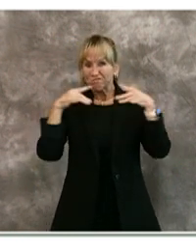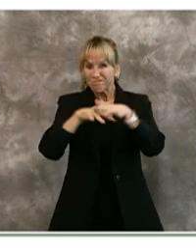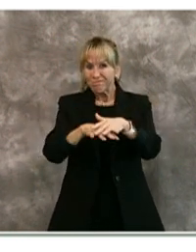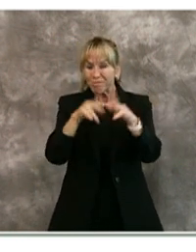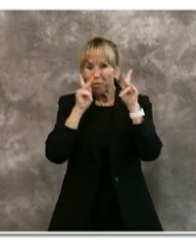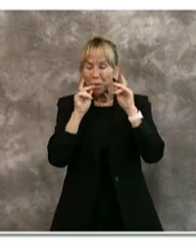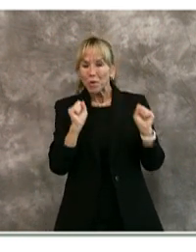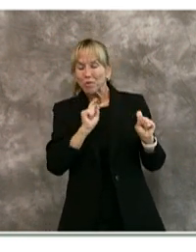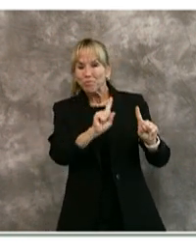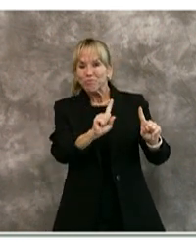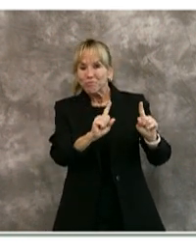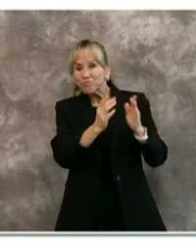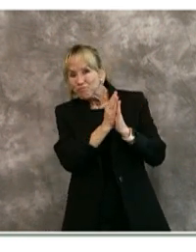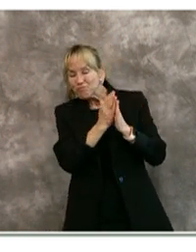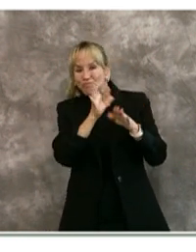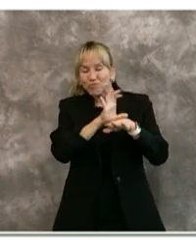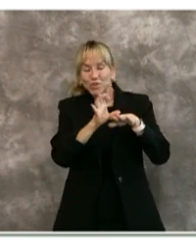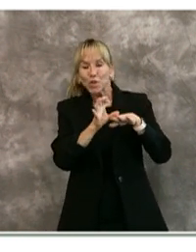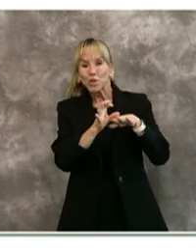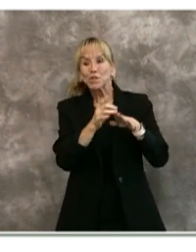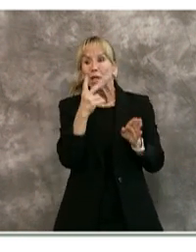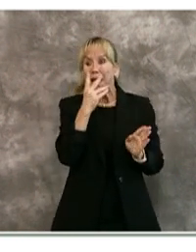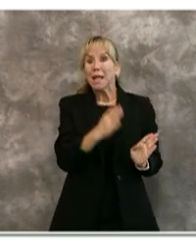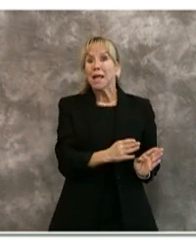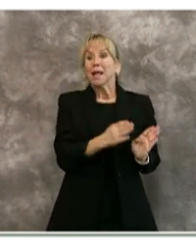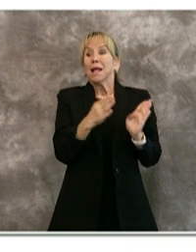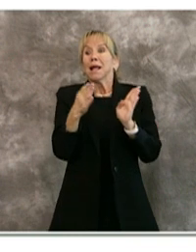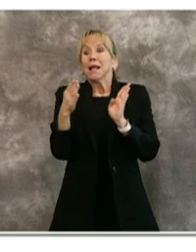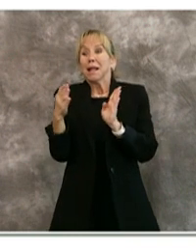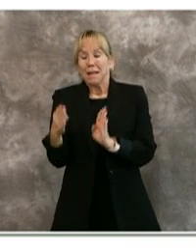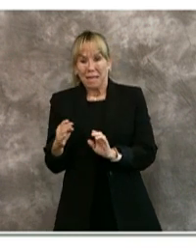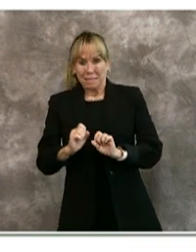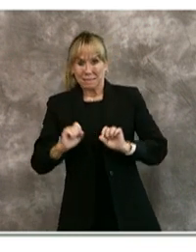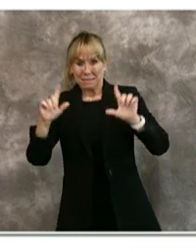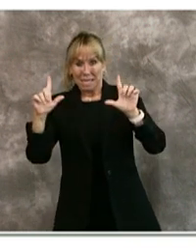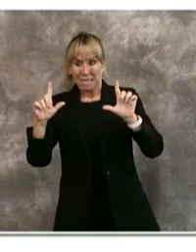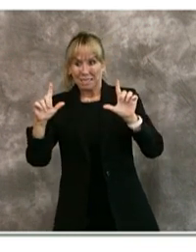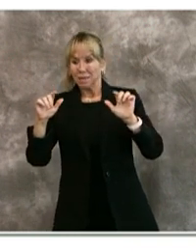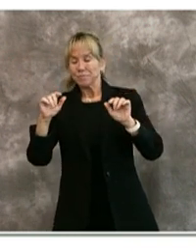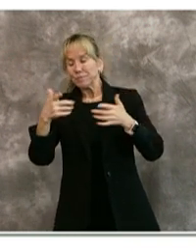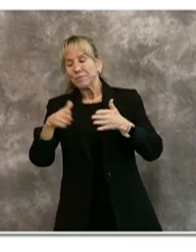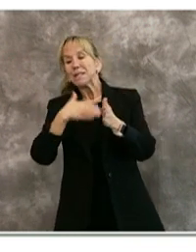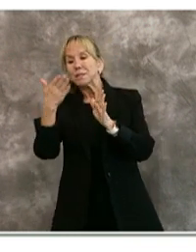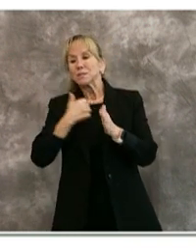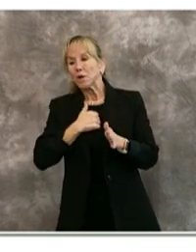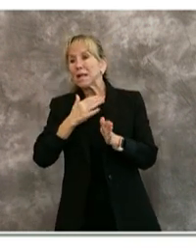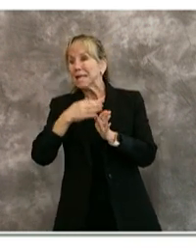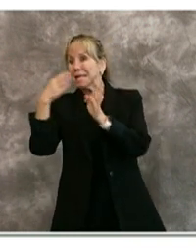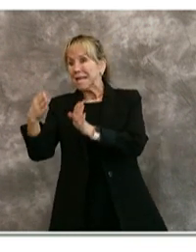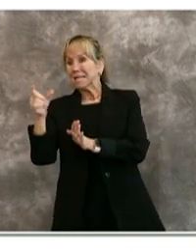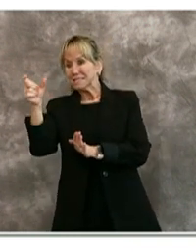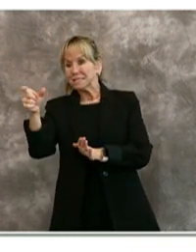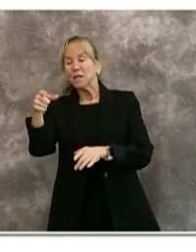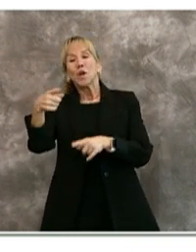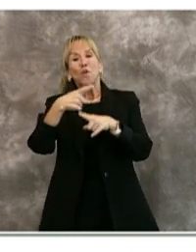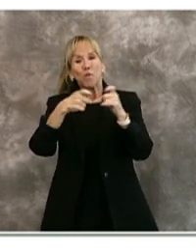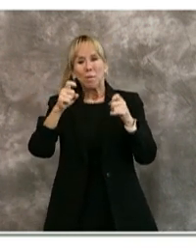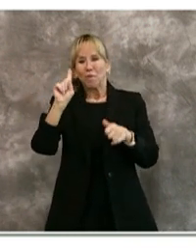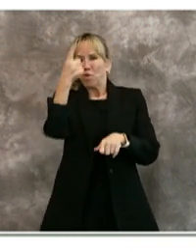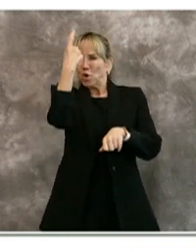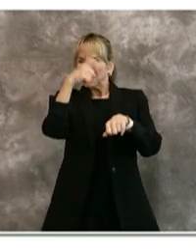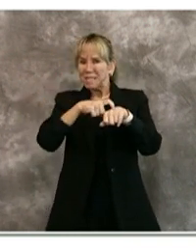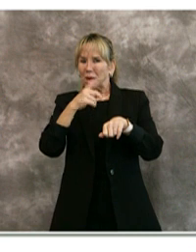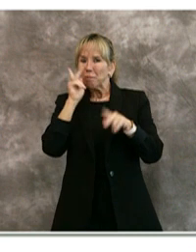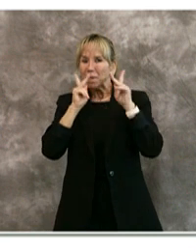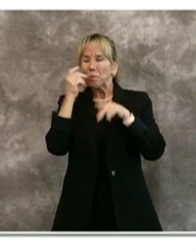to open. And the next slide is related to our first protests in San Diego. And keep in